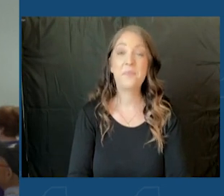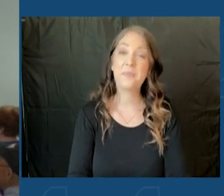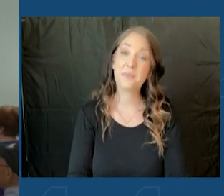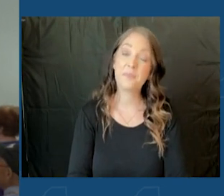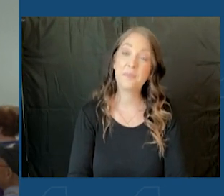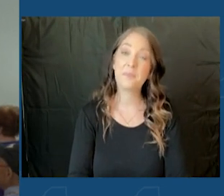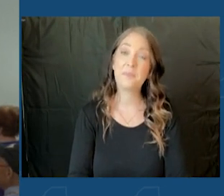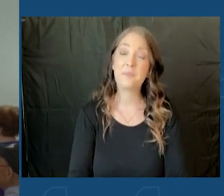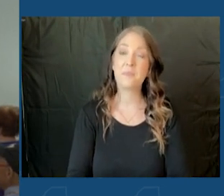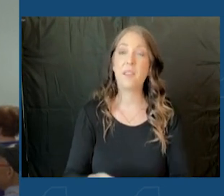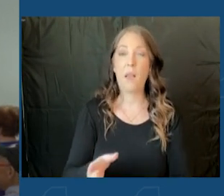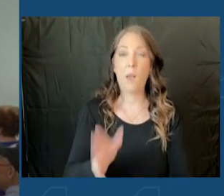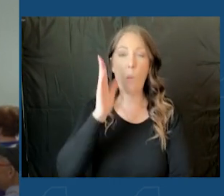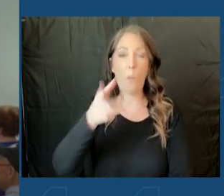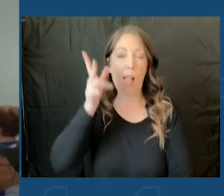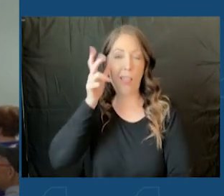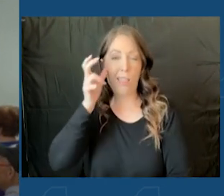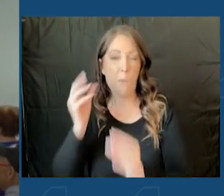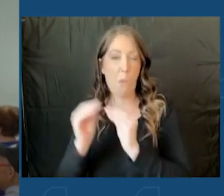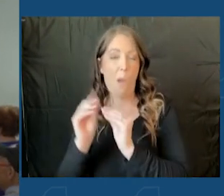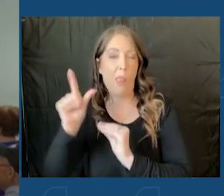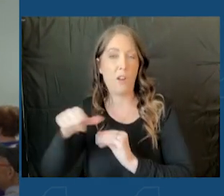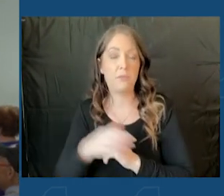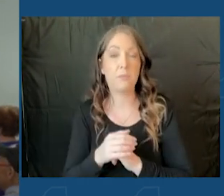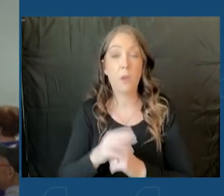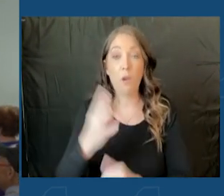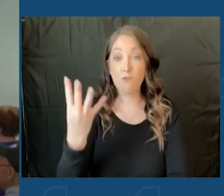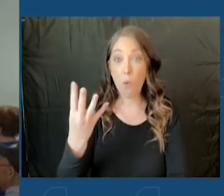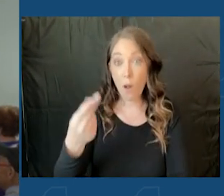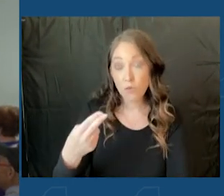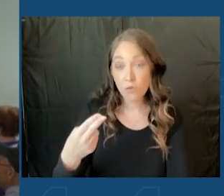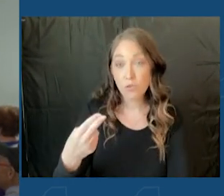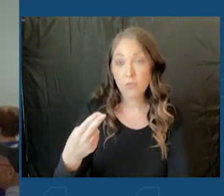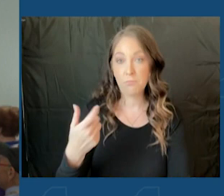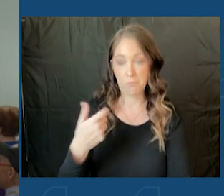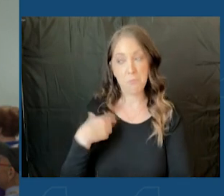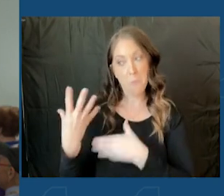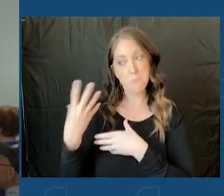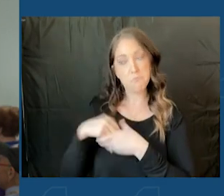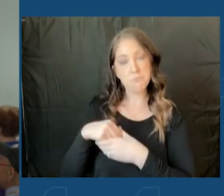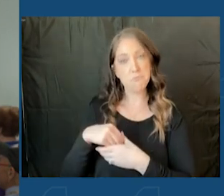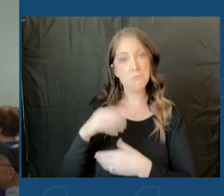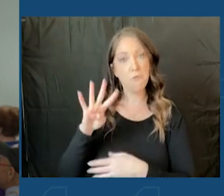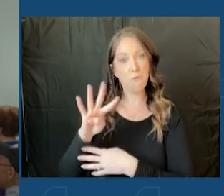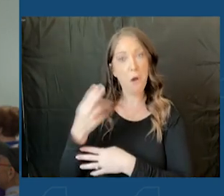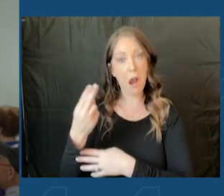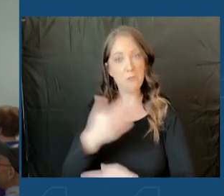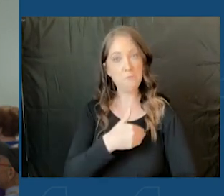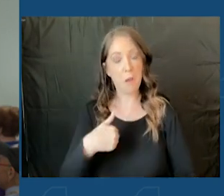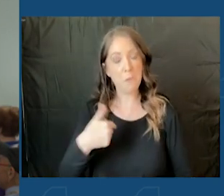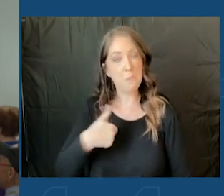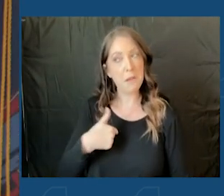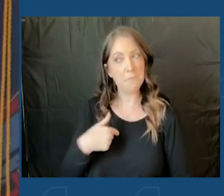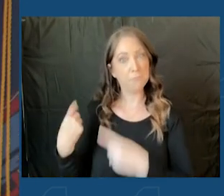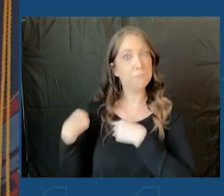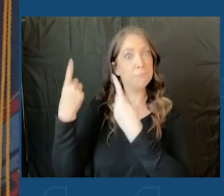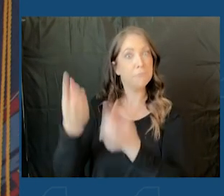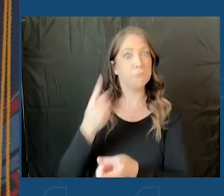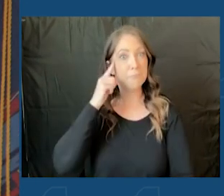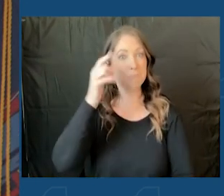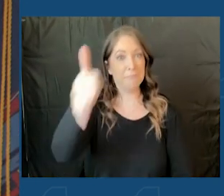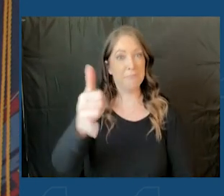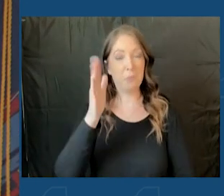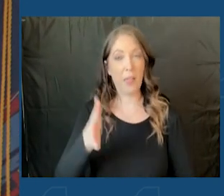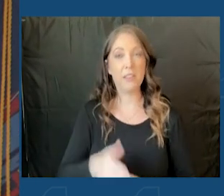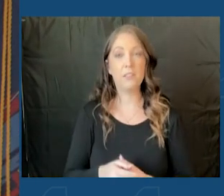We'll hear a little bit more about that, but 4-H, and I'm a 4-H member, once a 4-H member, always a 4-H member, stands for